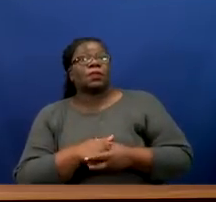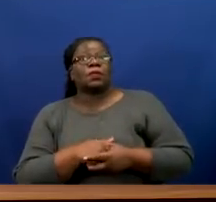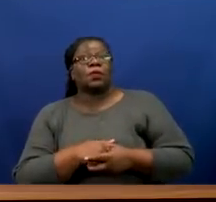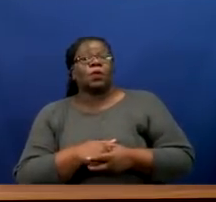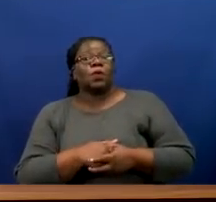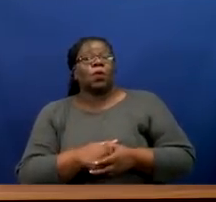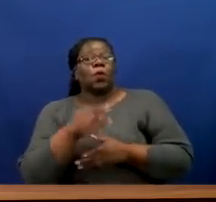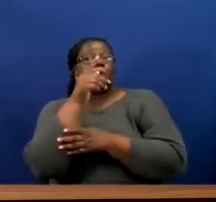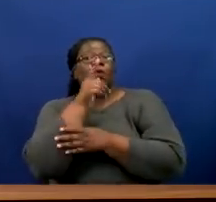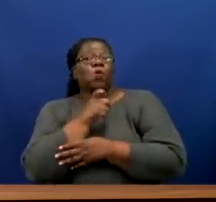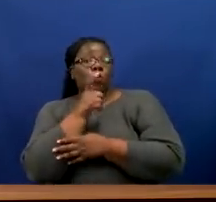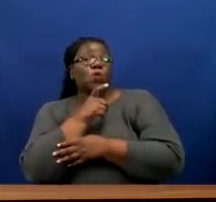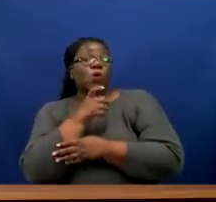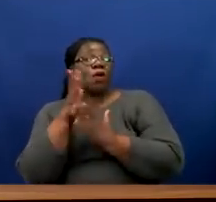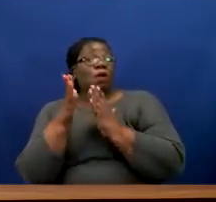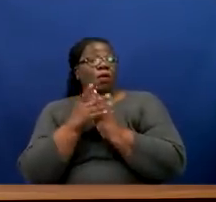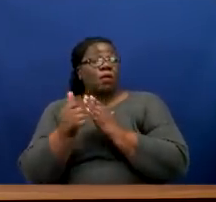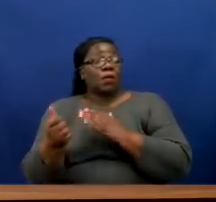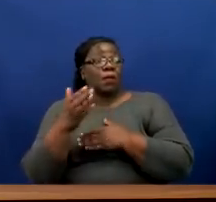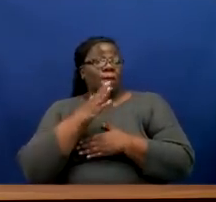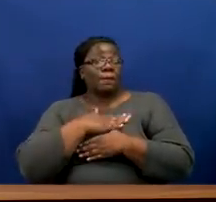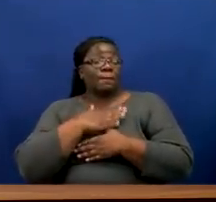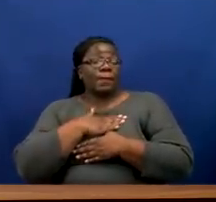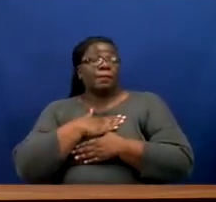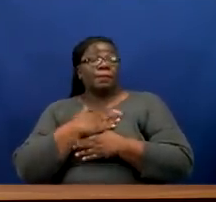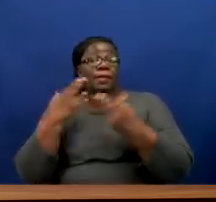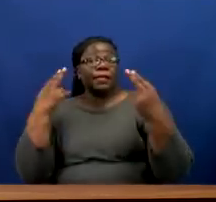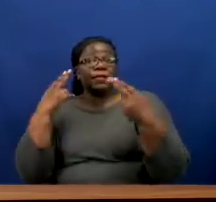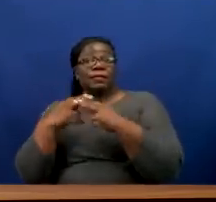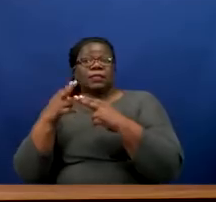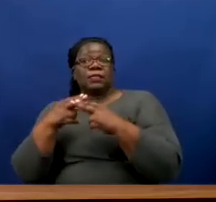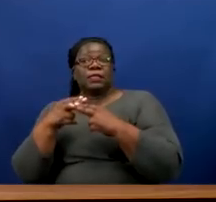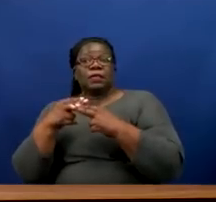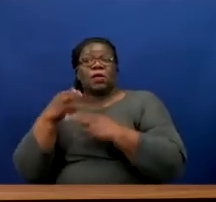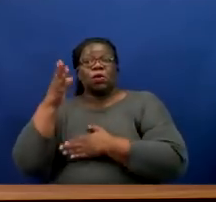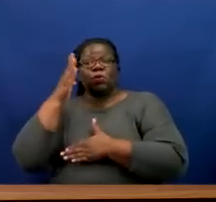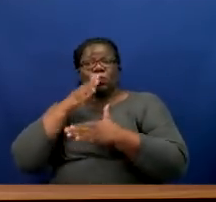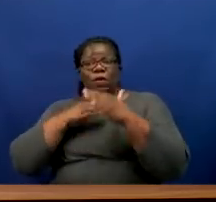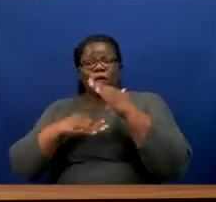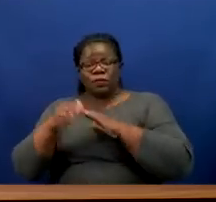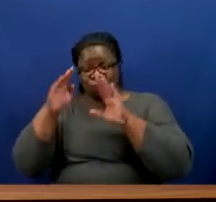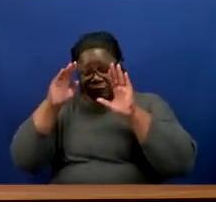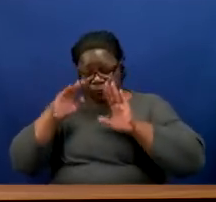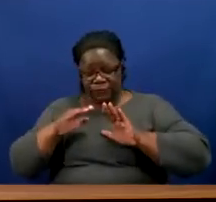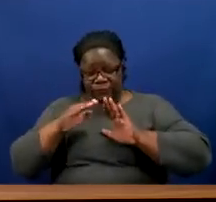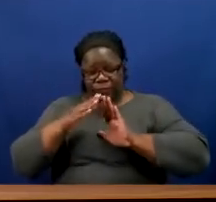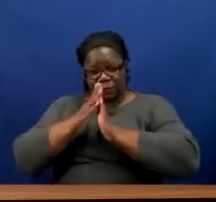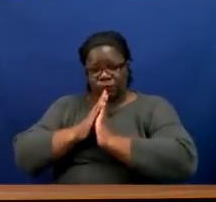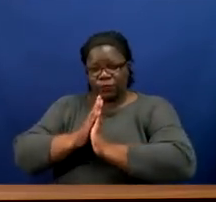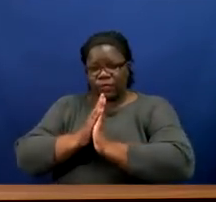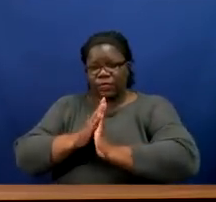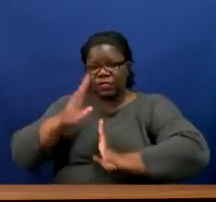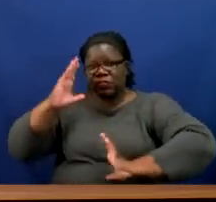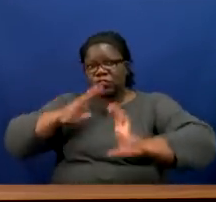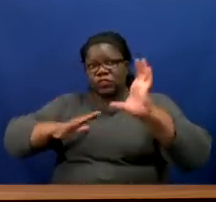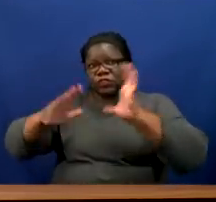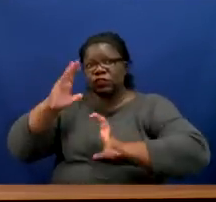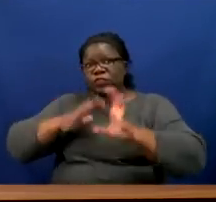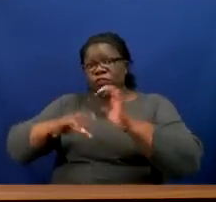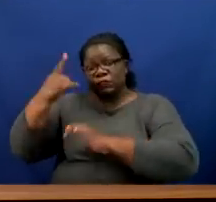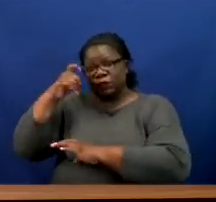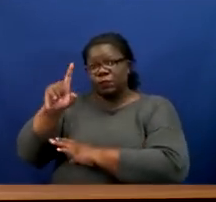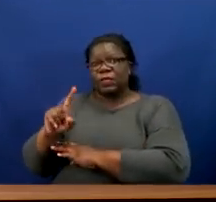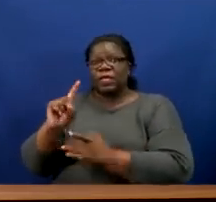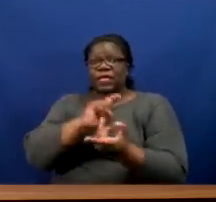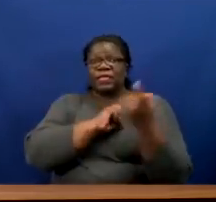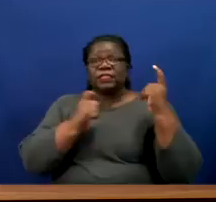who are called by my name will humble themselves and pray, seek my face and turn